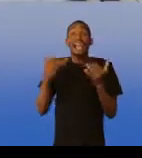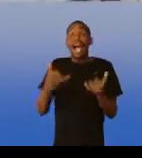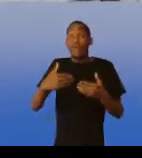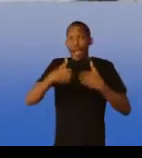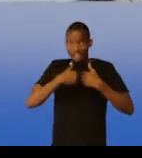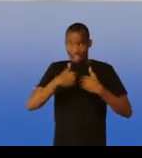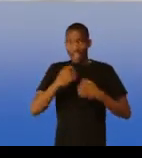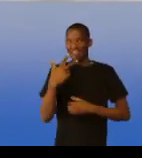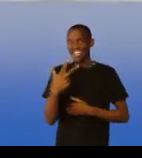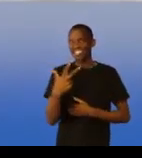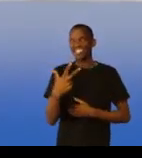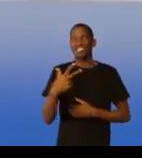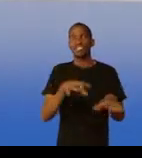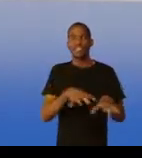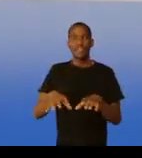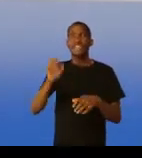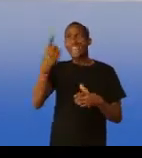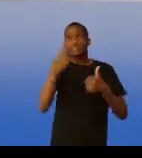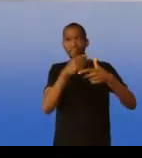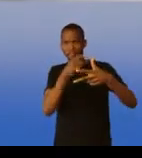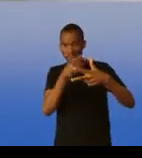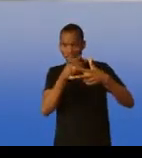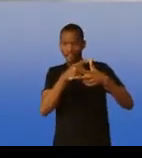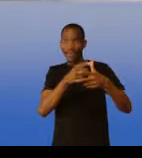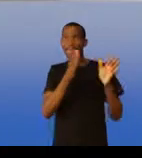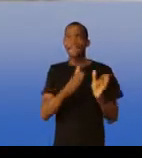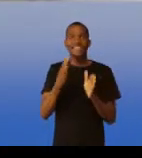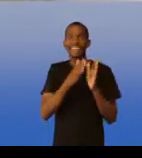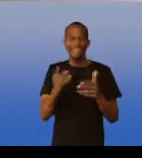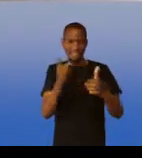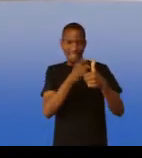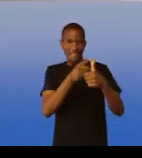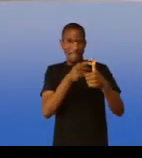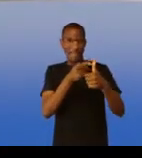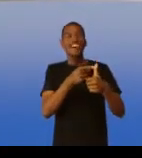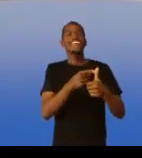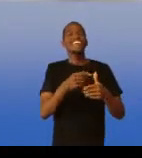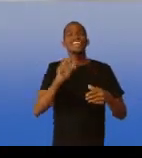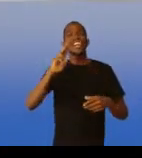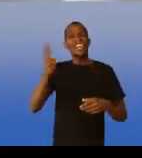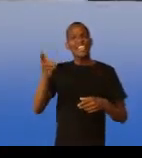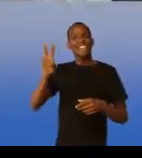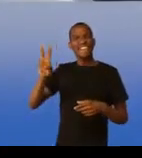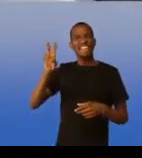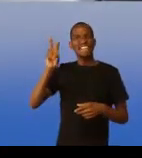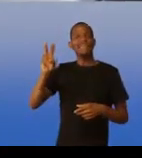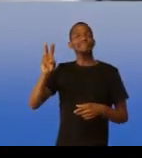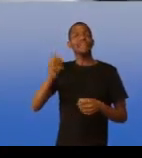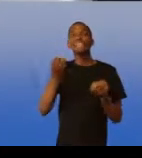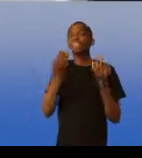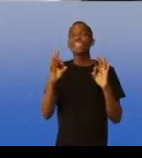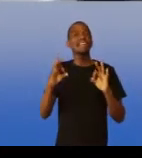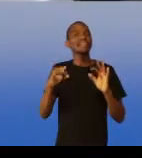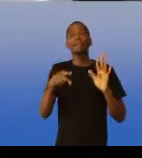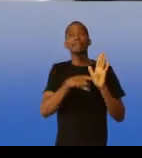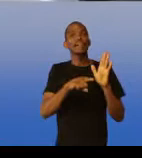first born, we planned for that baby. And indeed, we've got an HIV-free child. Right now, she